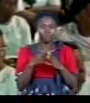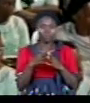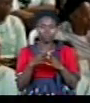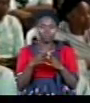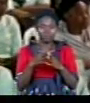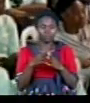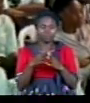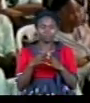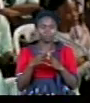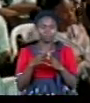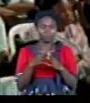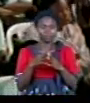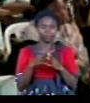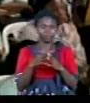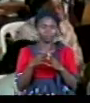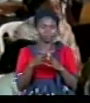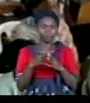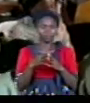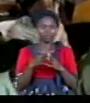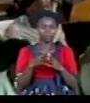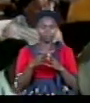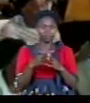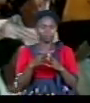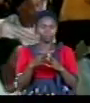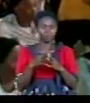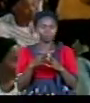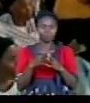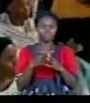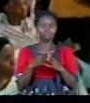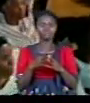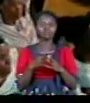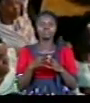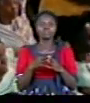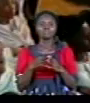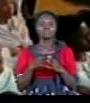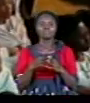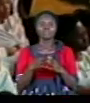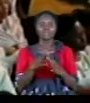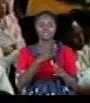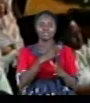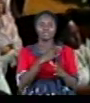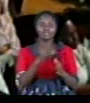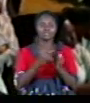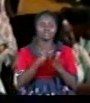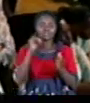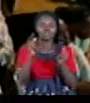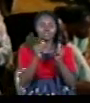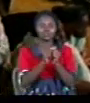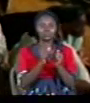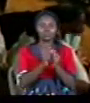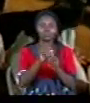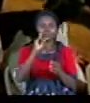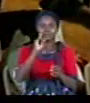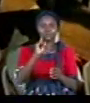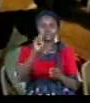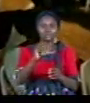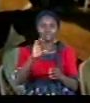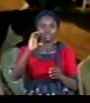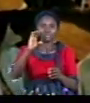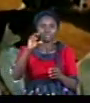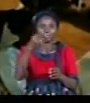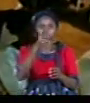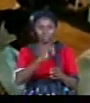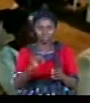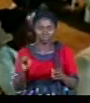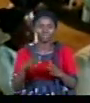And this is accompanied alongside as well with body itching and the skin disease. But after the prayer of the